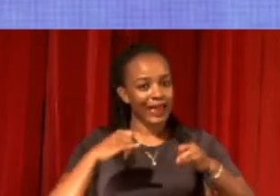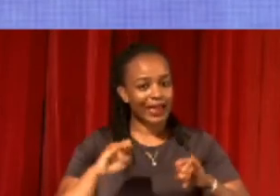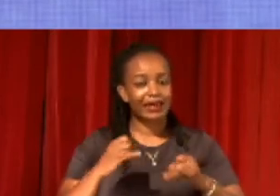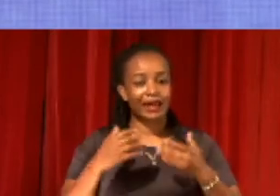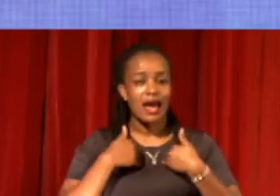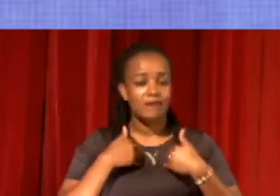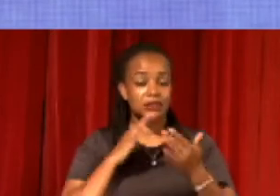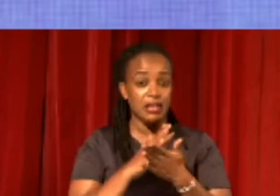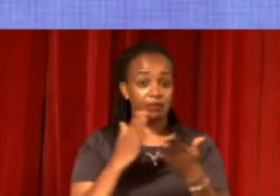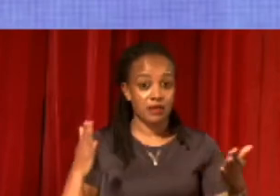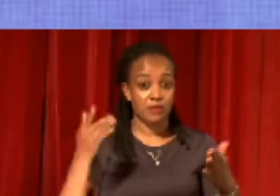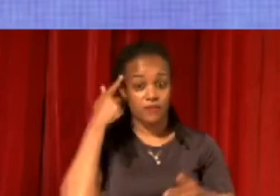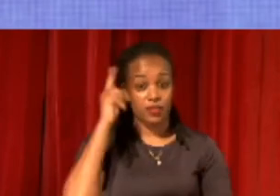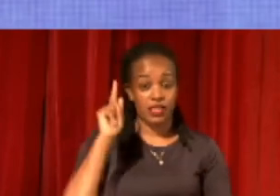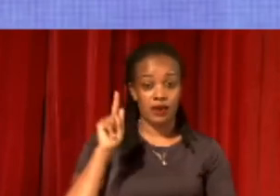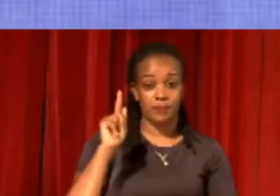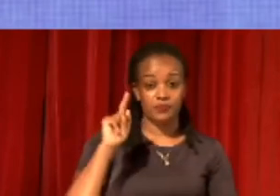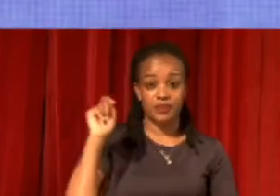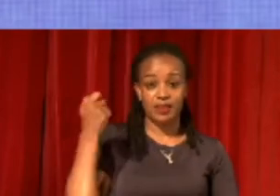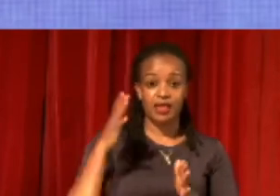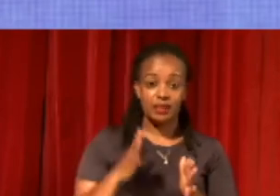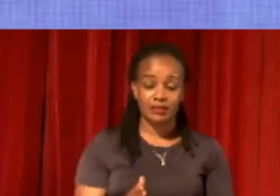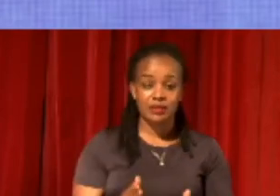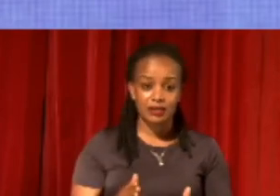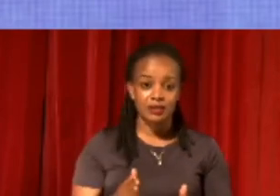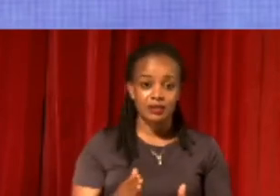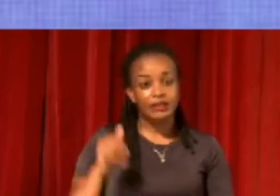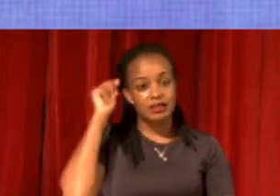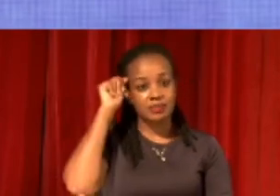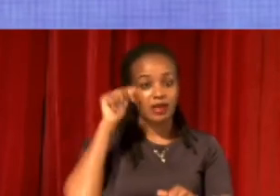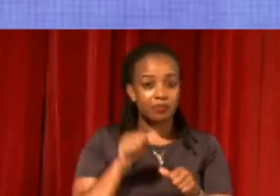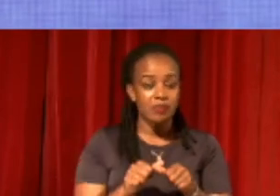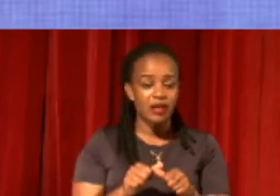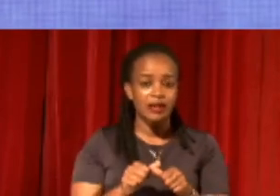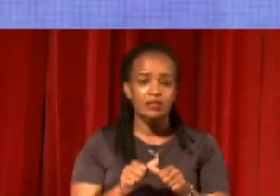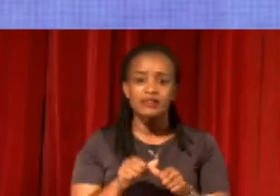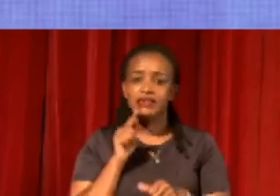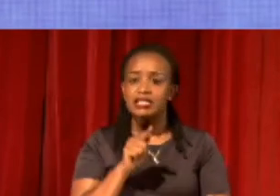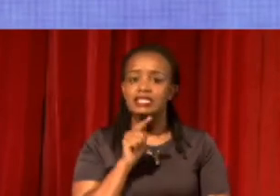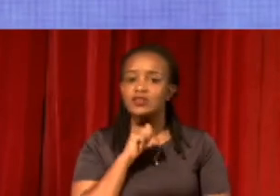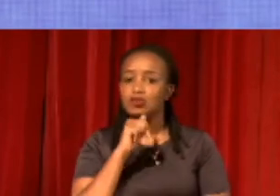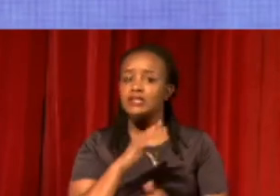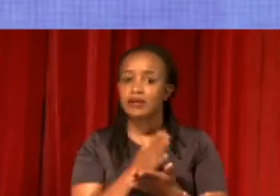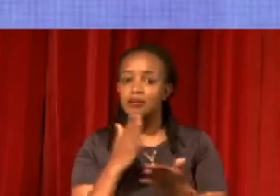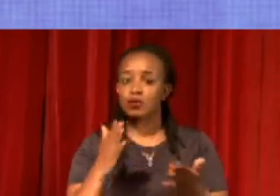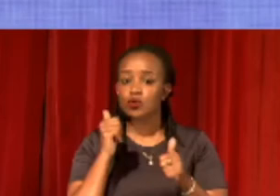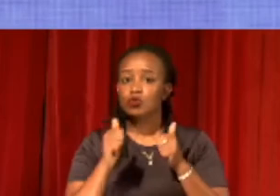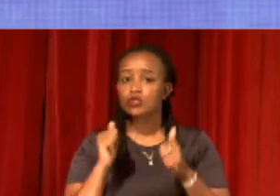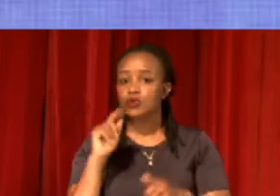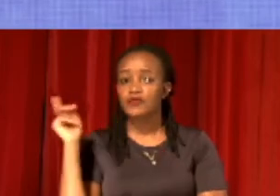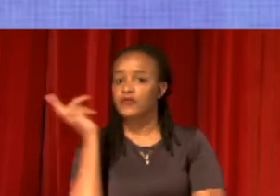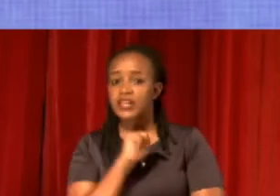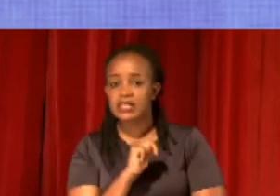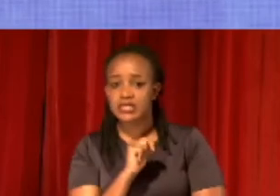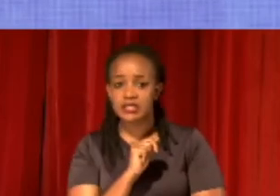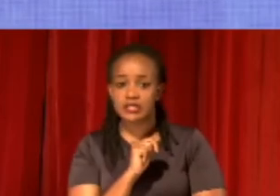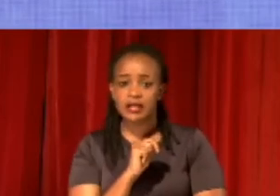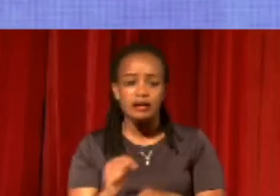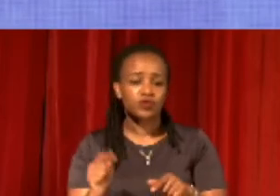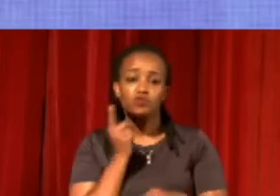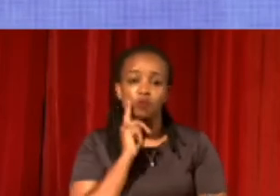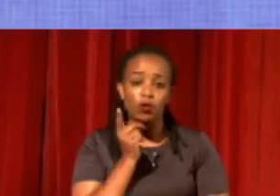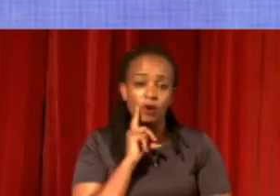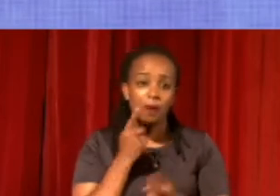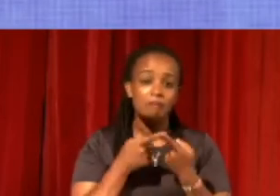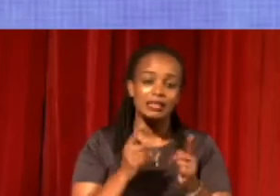remember, the sports fund is not dying tomorrow. It's something that has been there in the government. Mm. So it's something that we can always